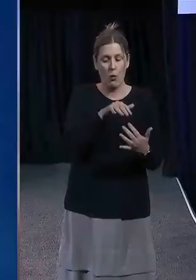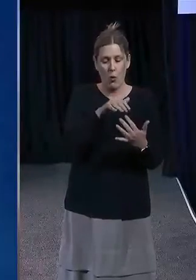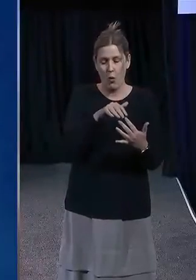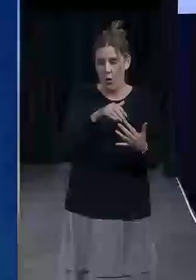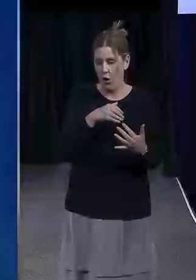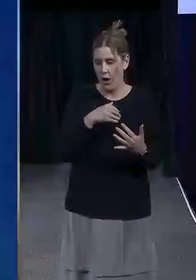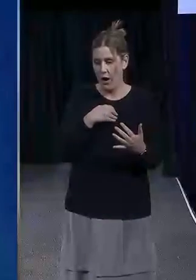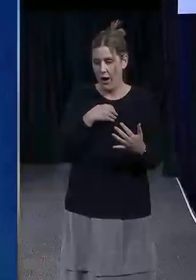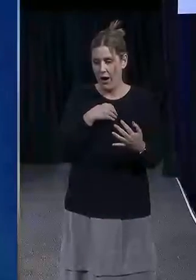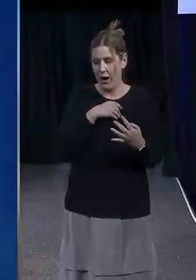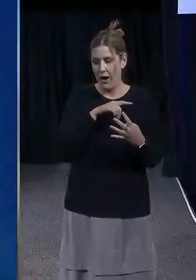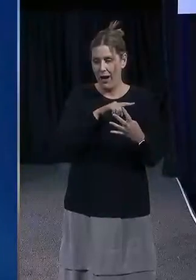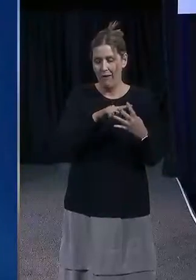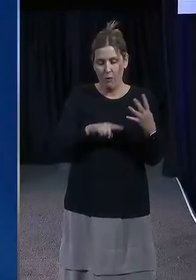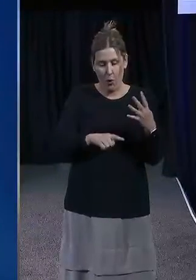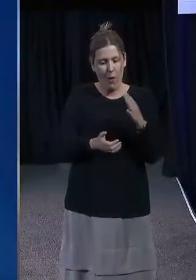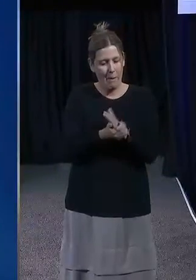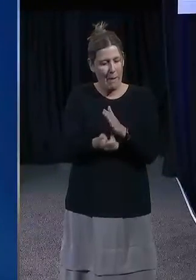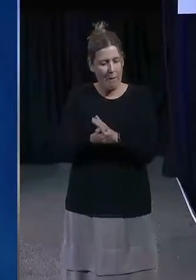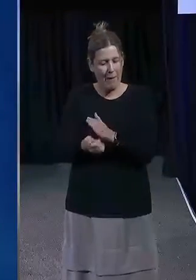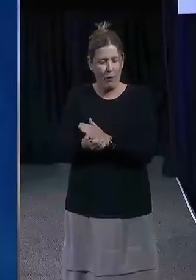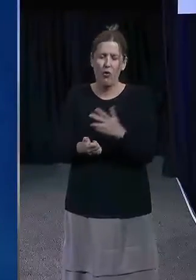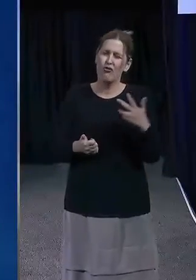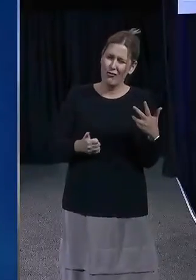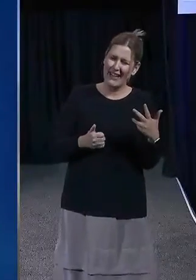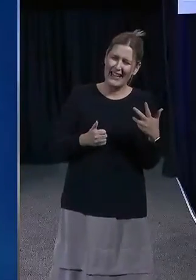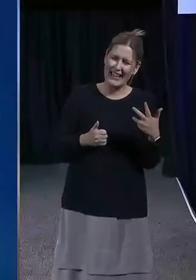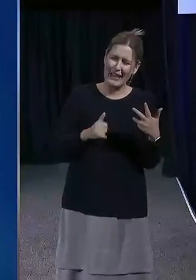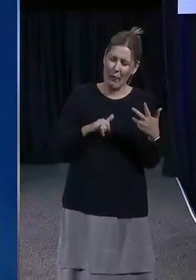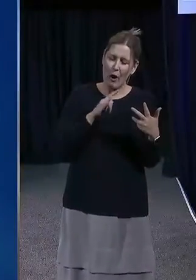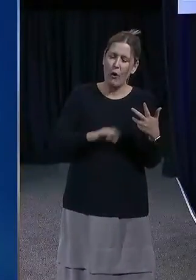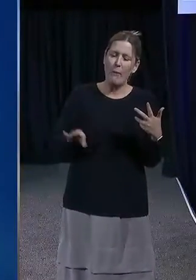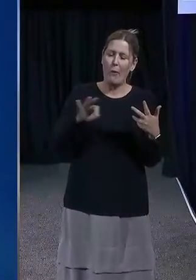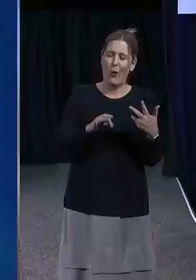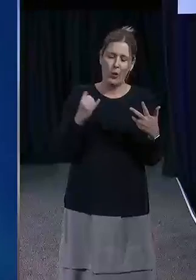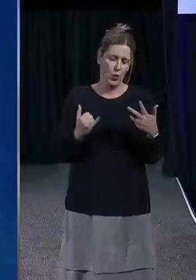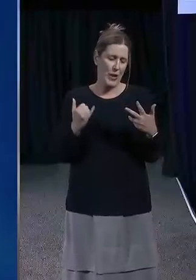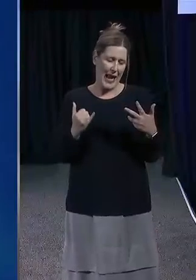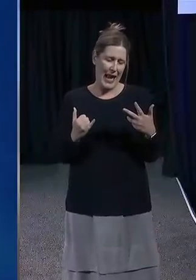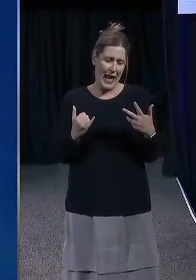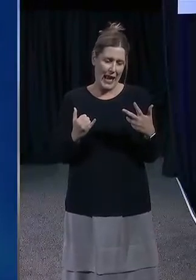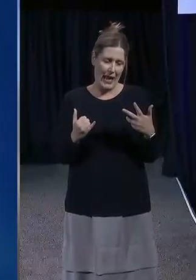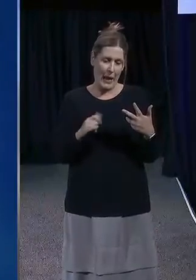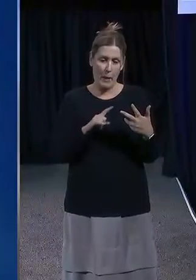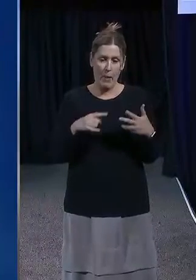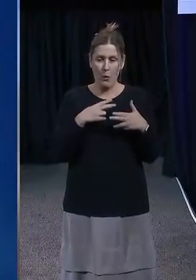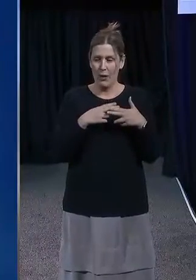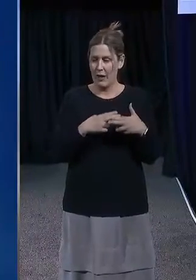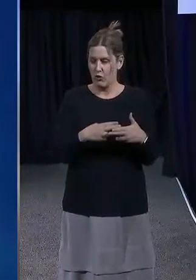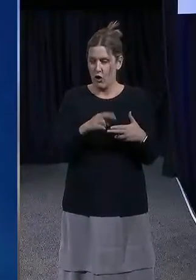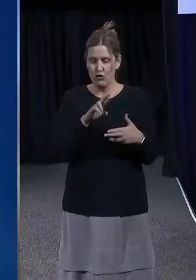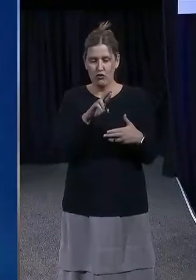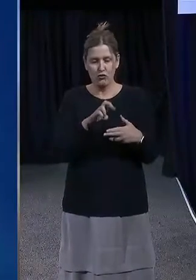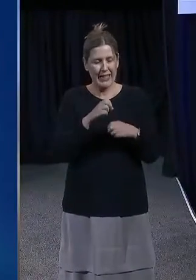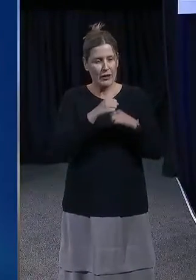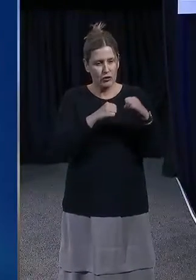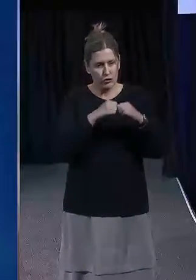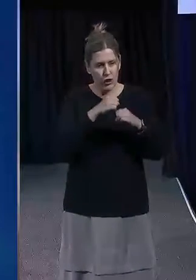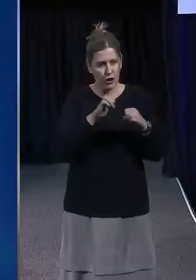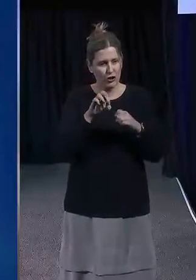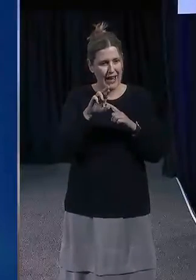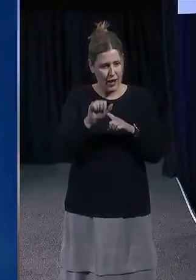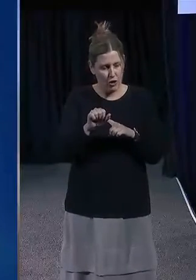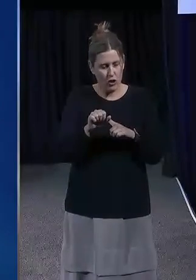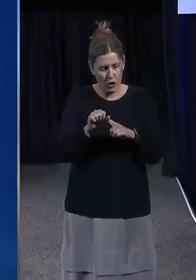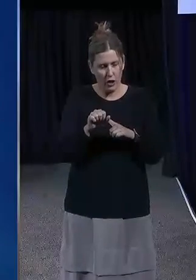4 amendments, really 3 that matter to you today. 3 amendments that we call the Reconstruction Era